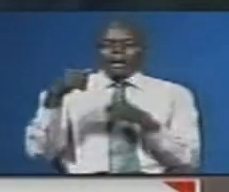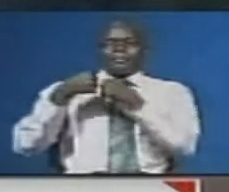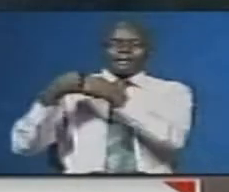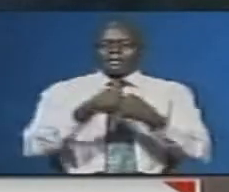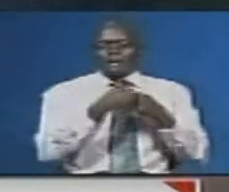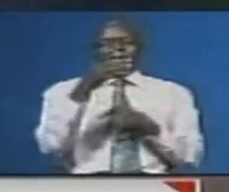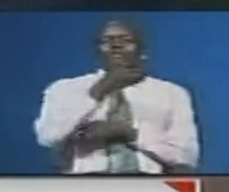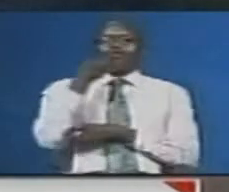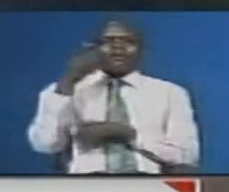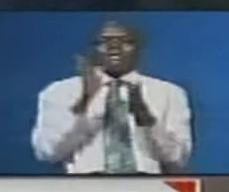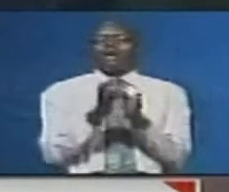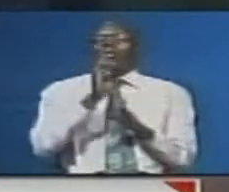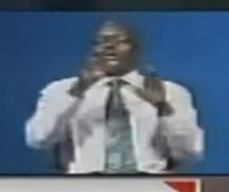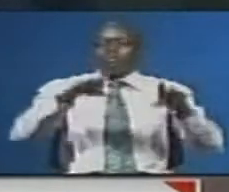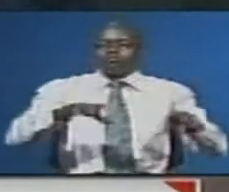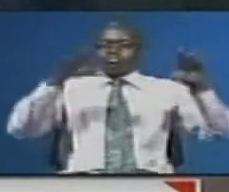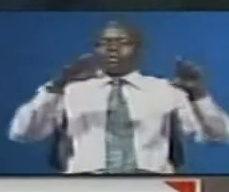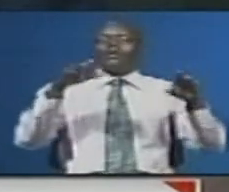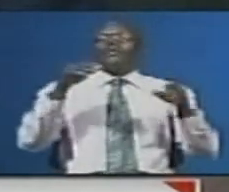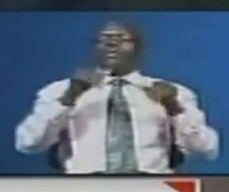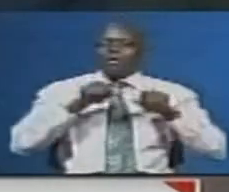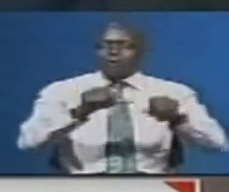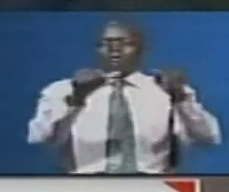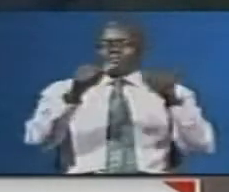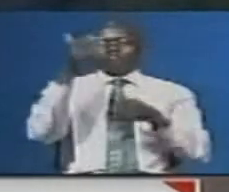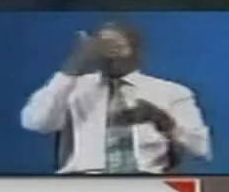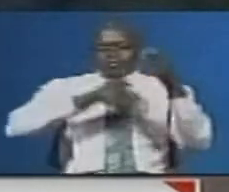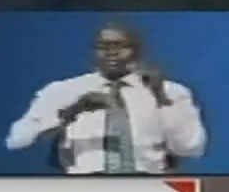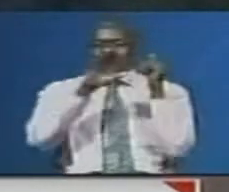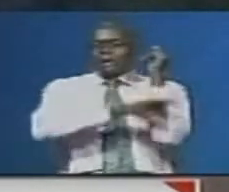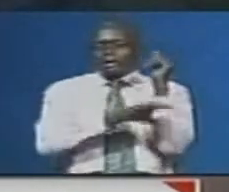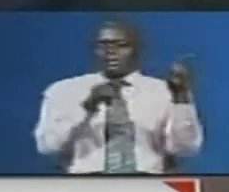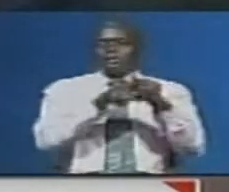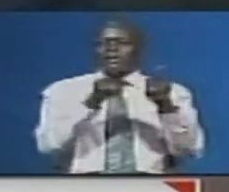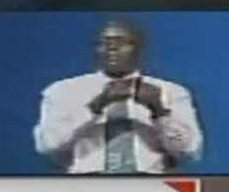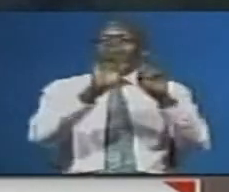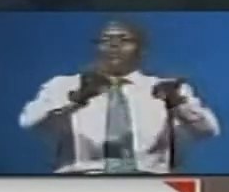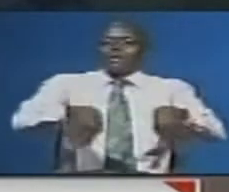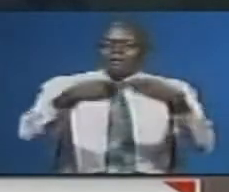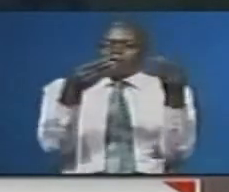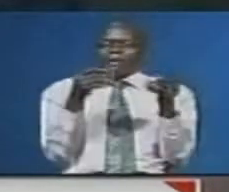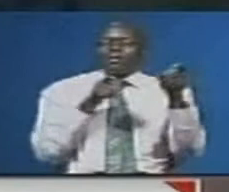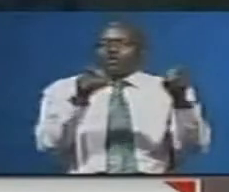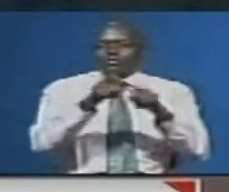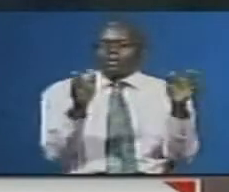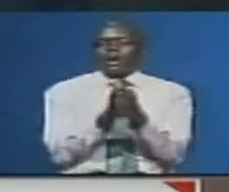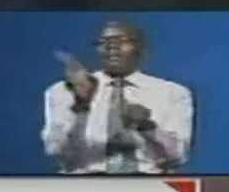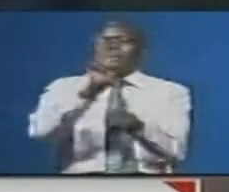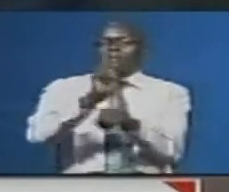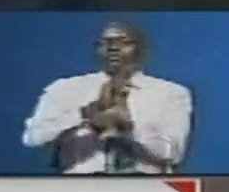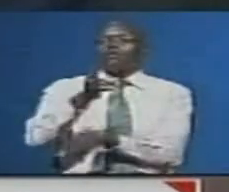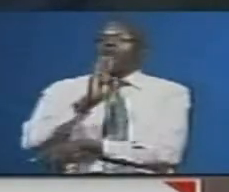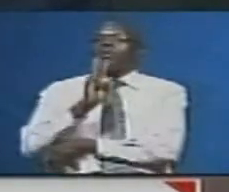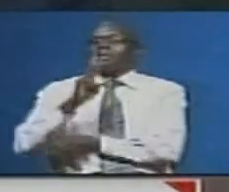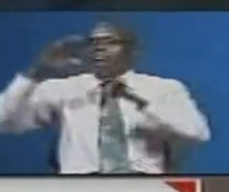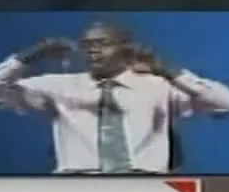of drought and floods we continue to face as a country, we have once again prioritized flood control and water harvesting. In